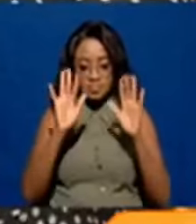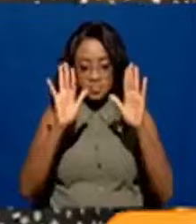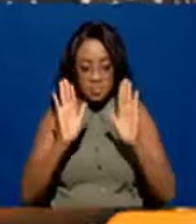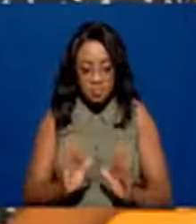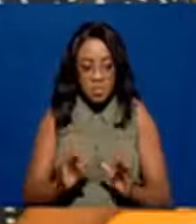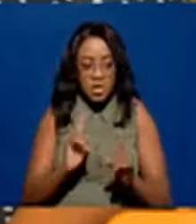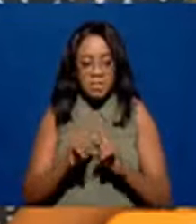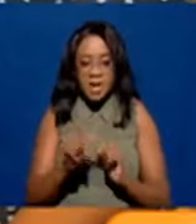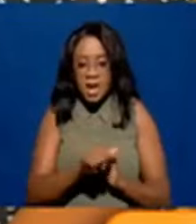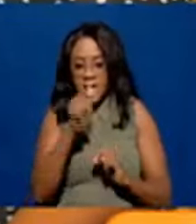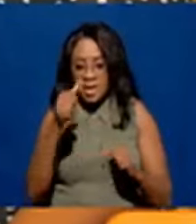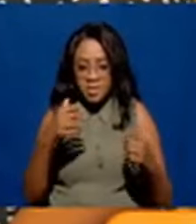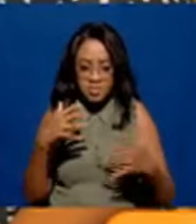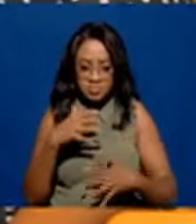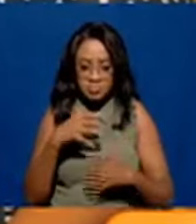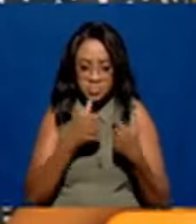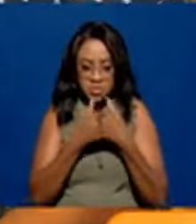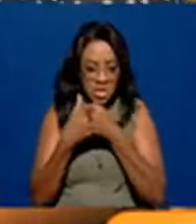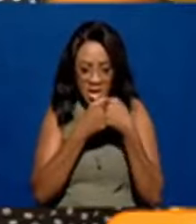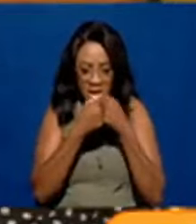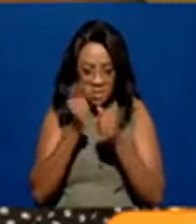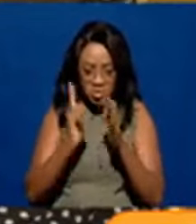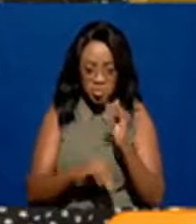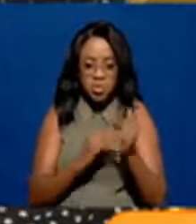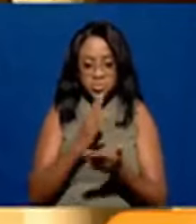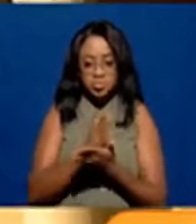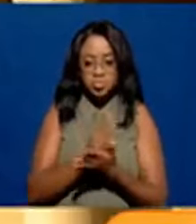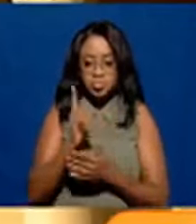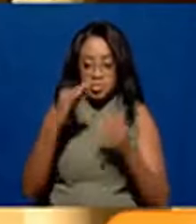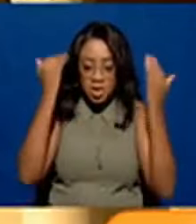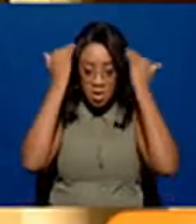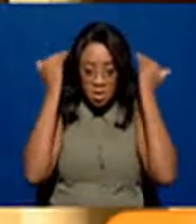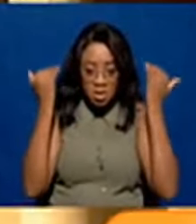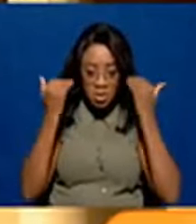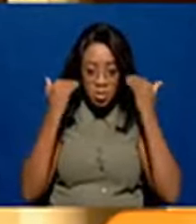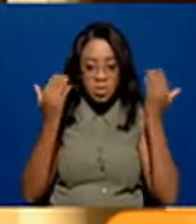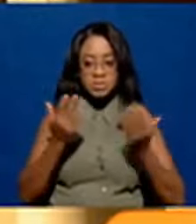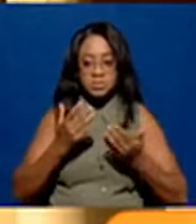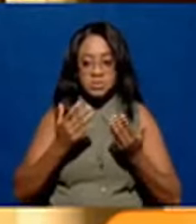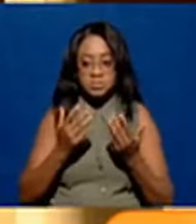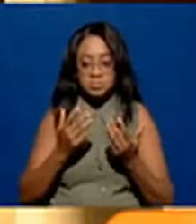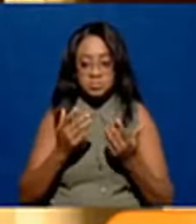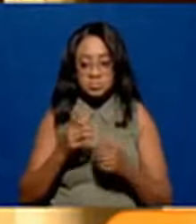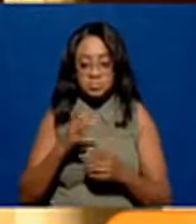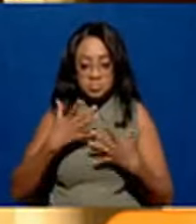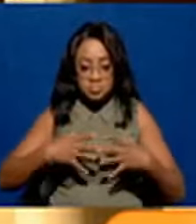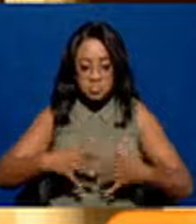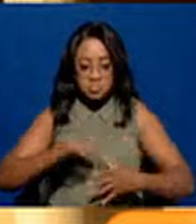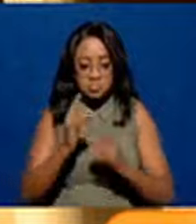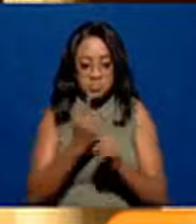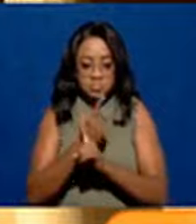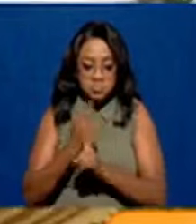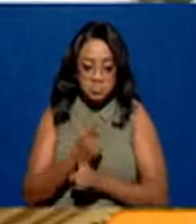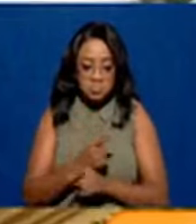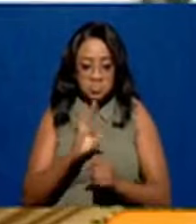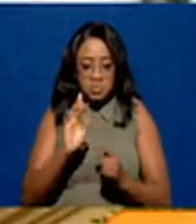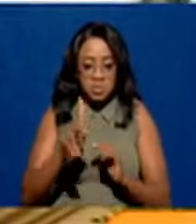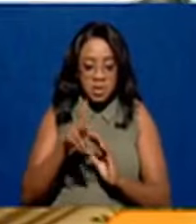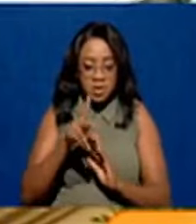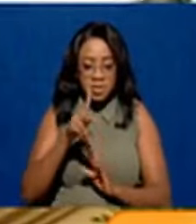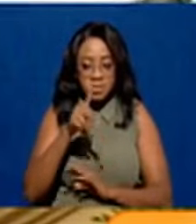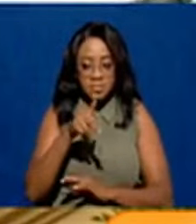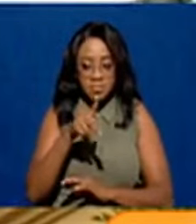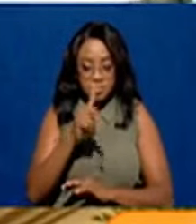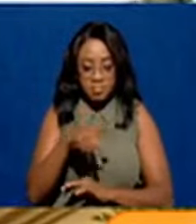more puzzling to the family is that despite court summons against the holders of the Office of the Principal Secretary of Defense in